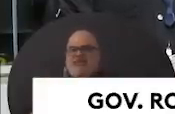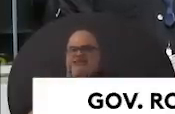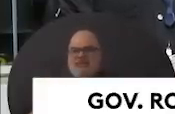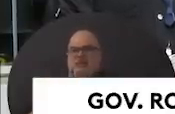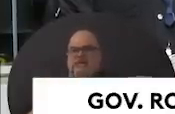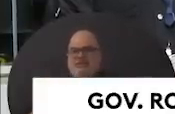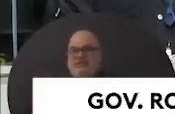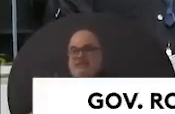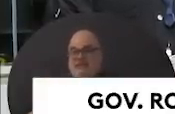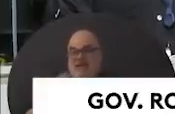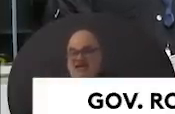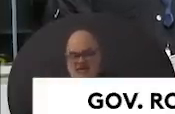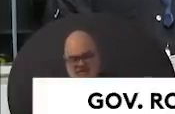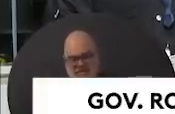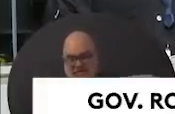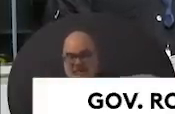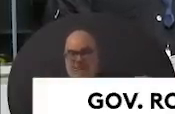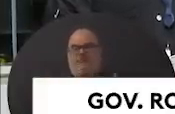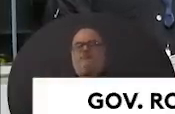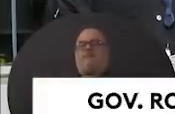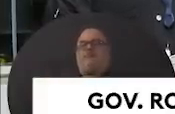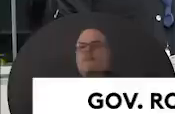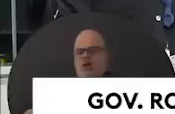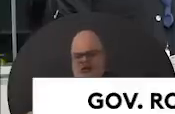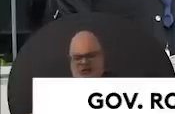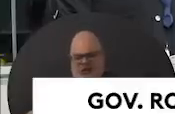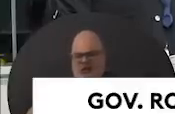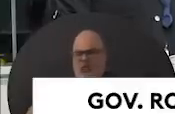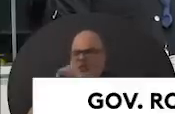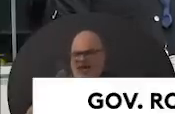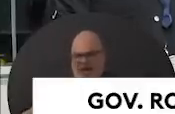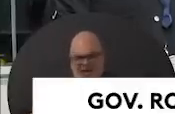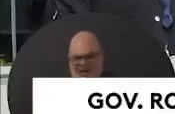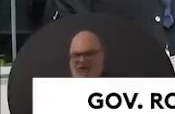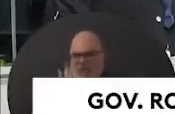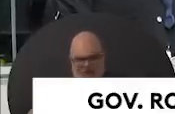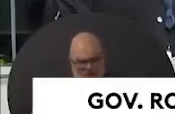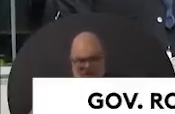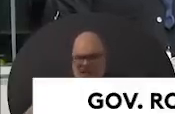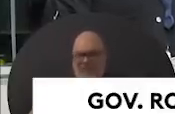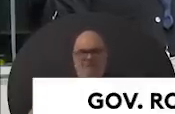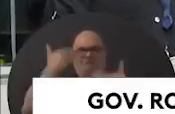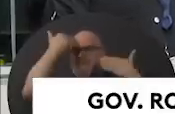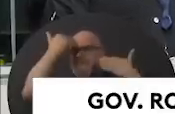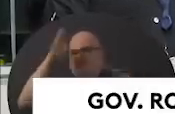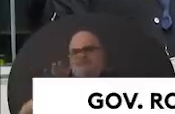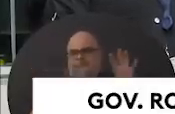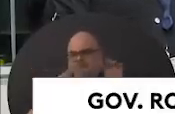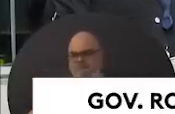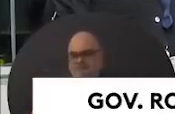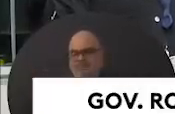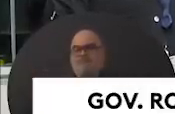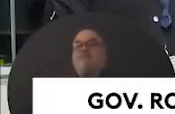Cuba. It's important to point out to folks that the path of this is still uncertain. The impacts will be broad throughout the state of